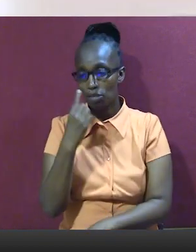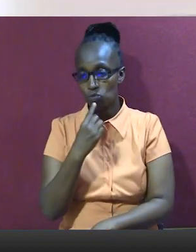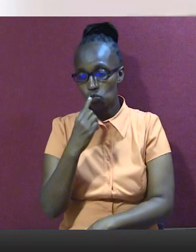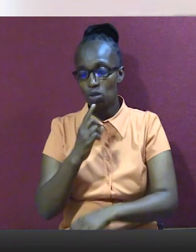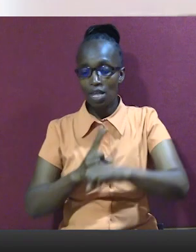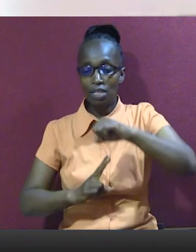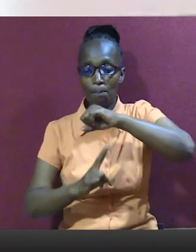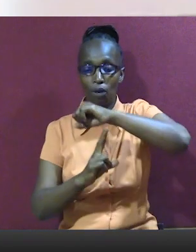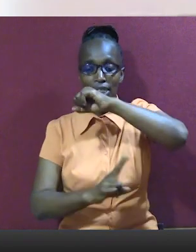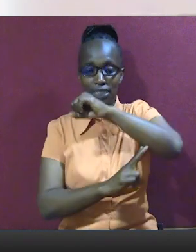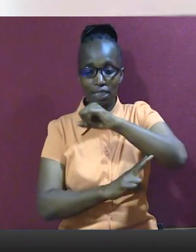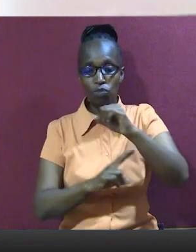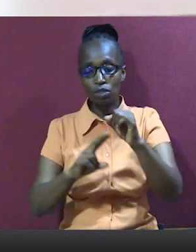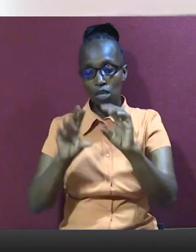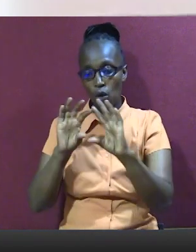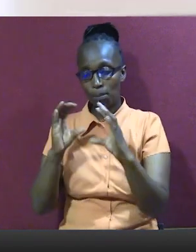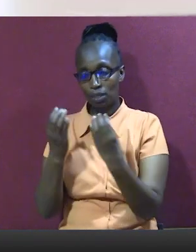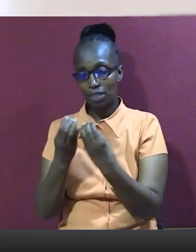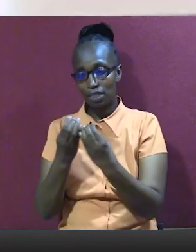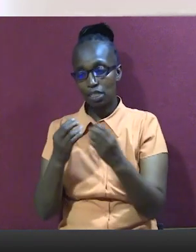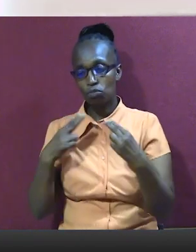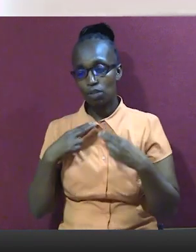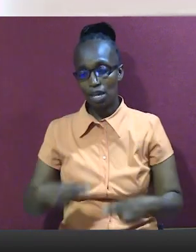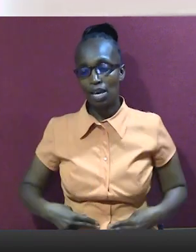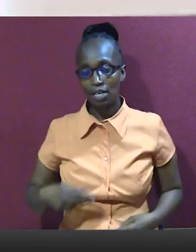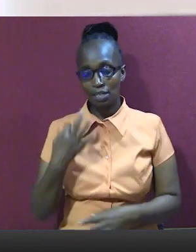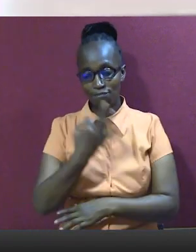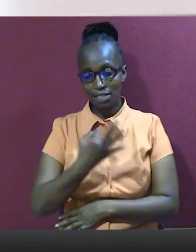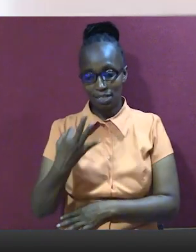for the community to the health facilities.